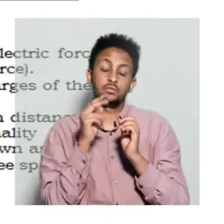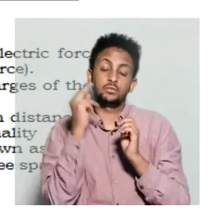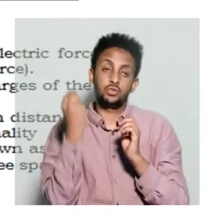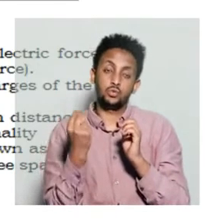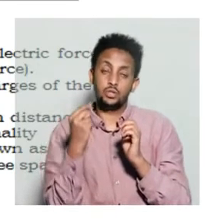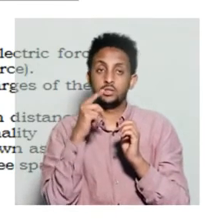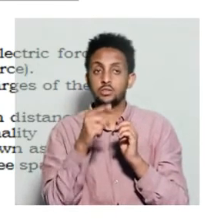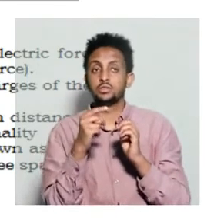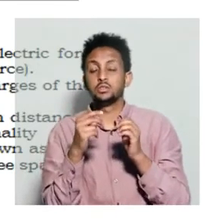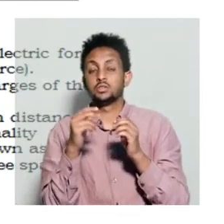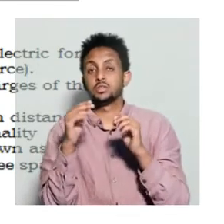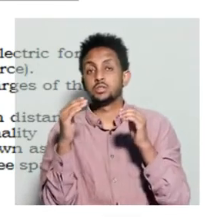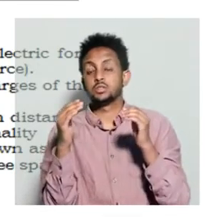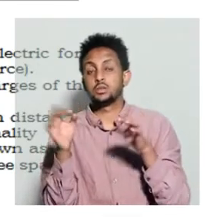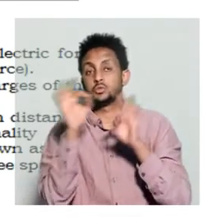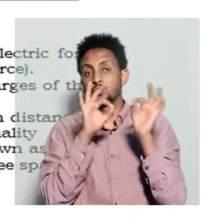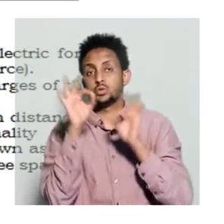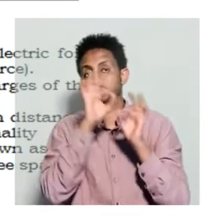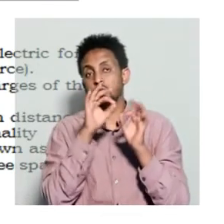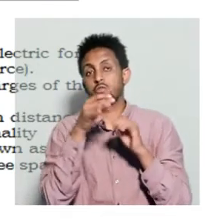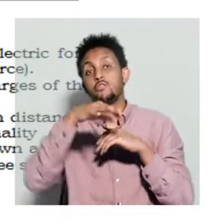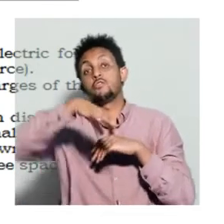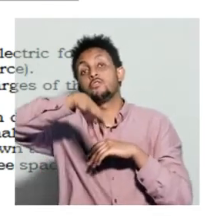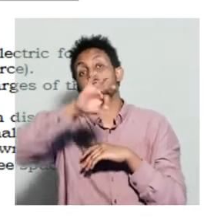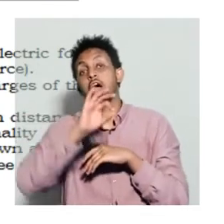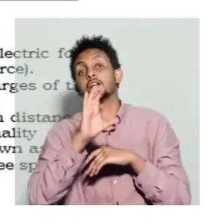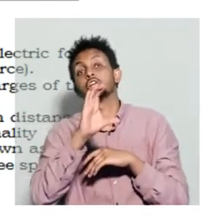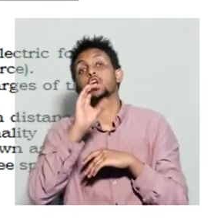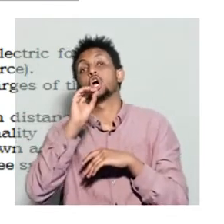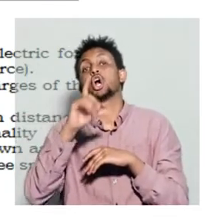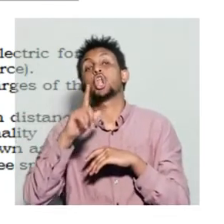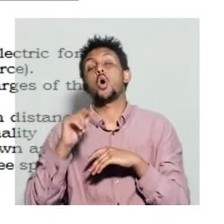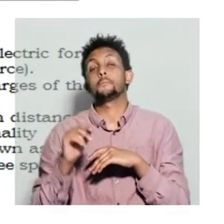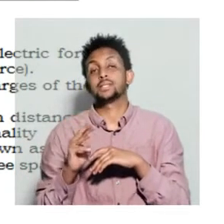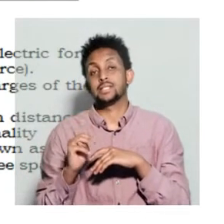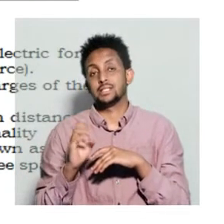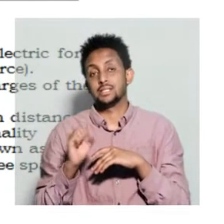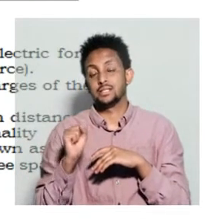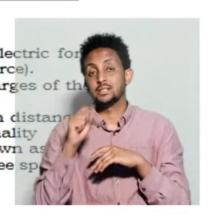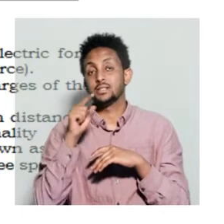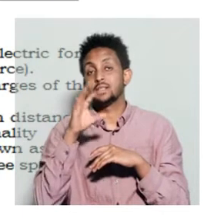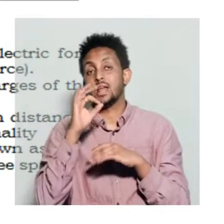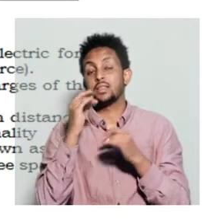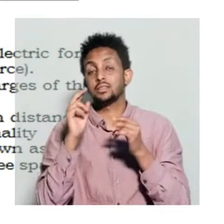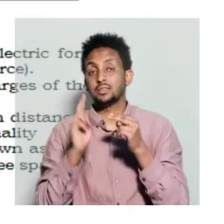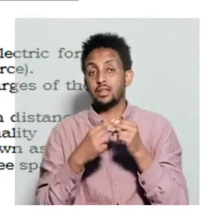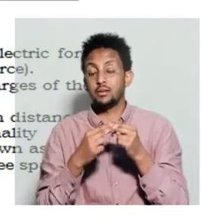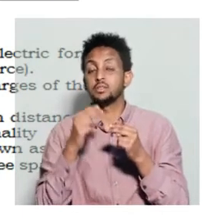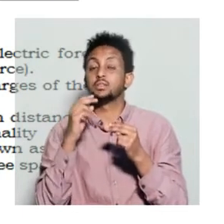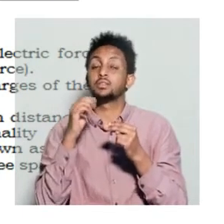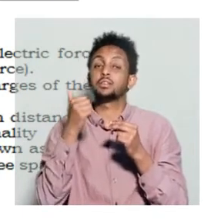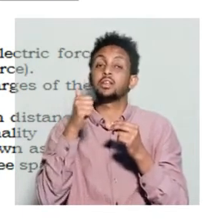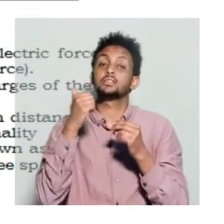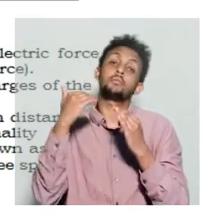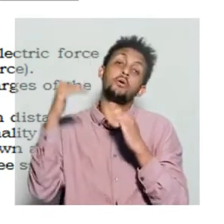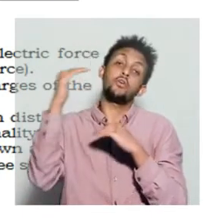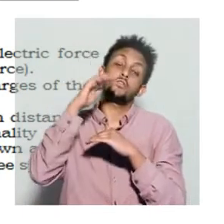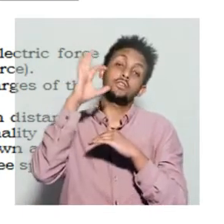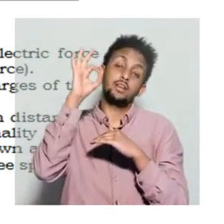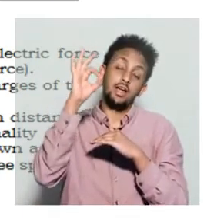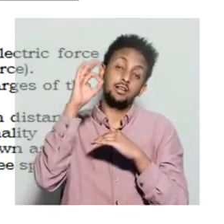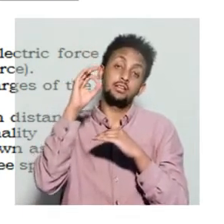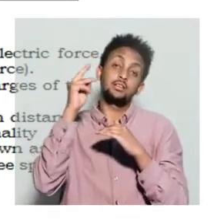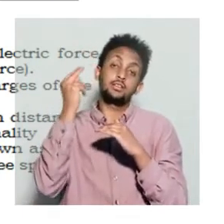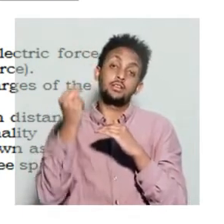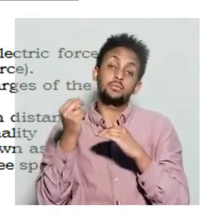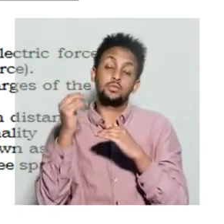squared, so that if you substitute this, you can find the Coulomb's constant to be 9 times 10 to the power of 9 Newton meter square